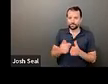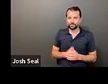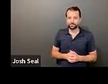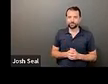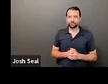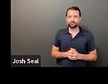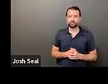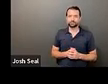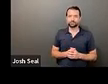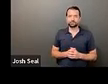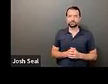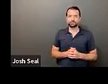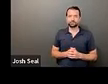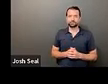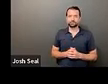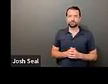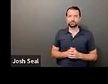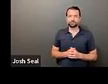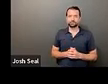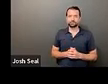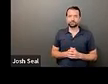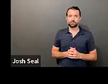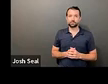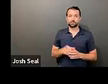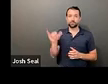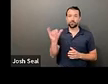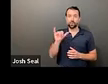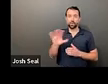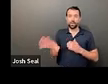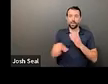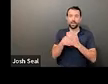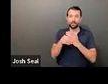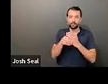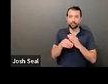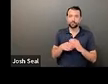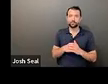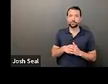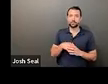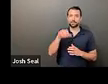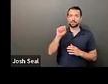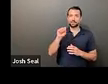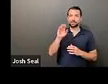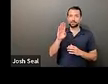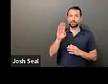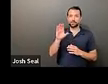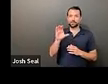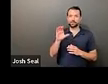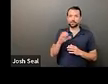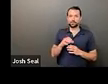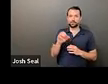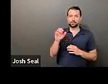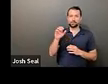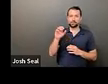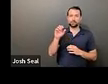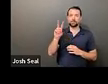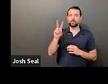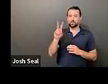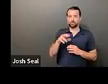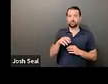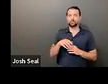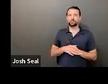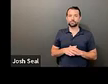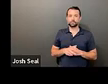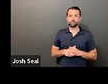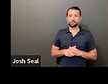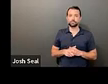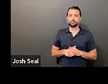We also added, there we go, SVC2. We broke those out. So that is taking a